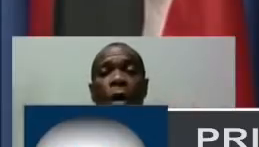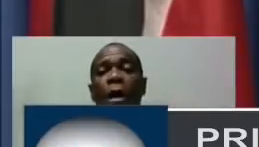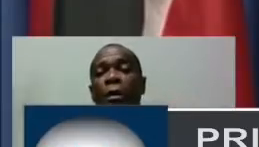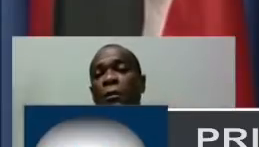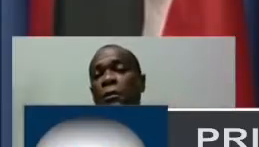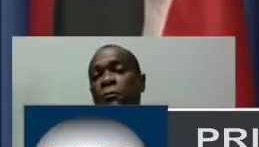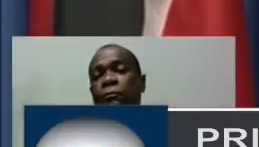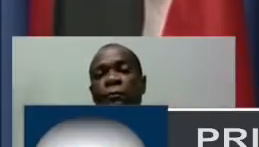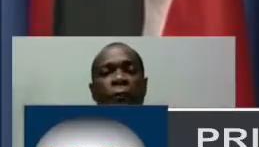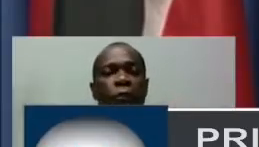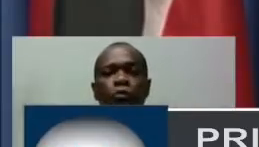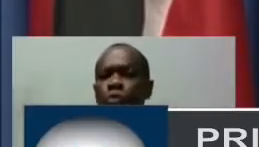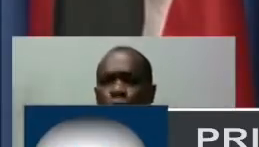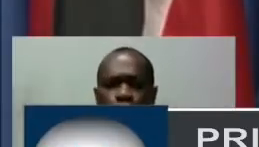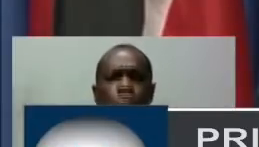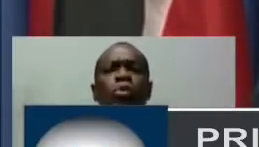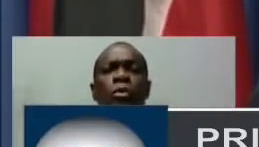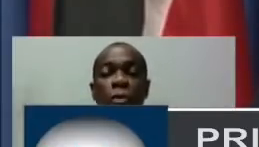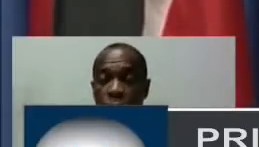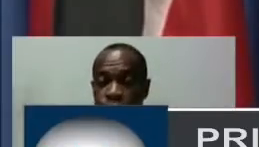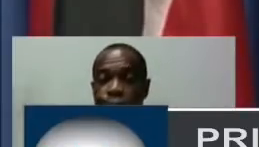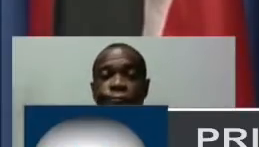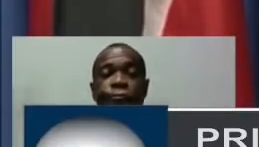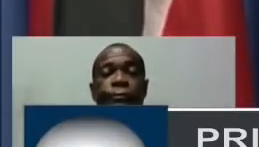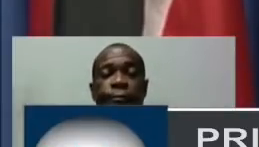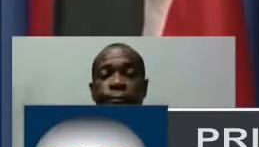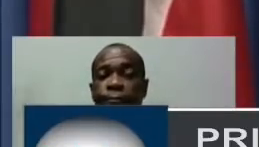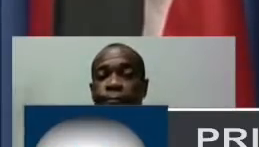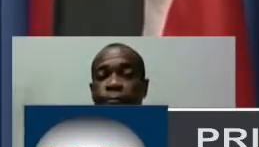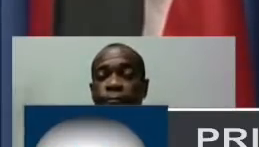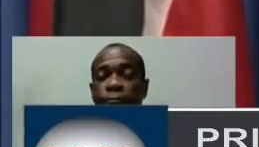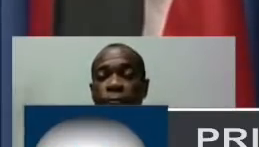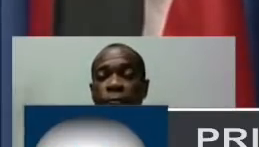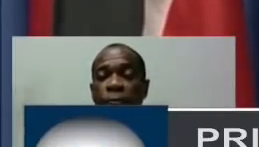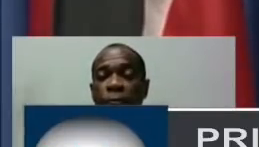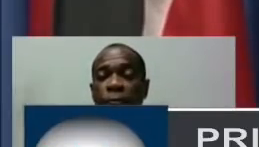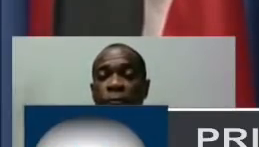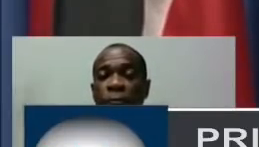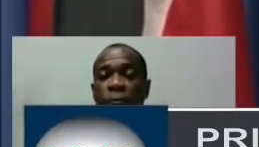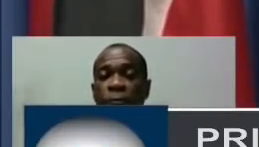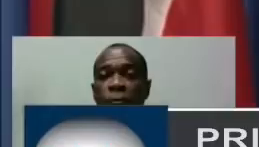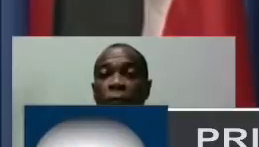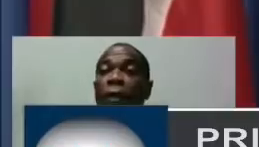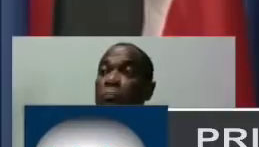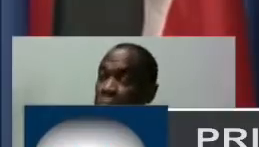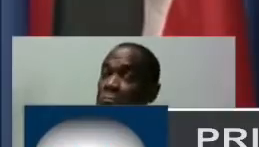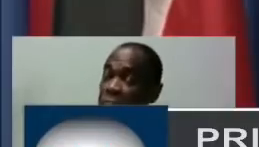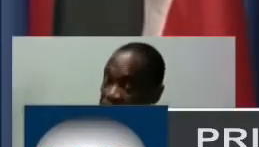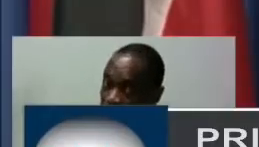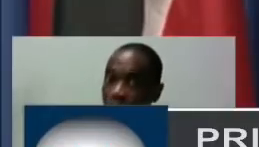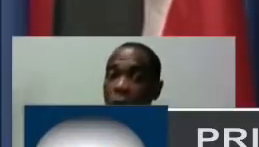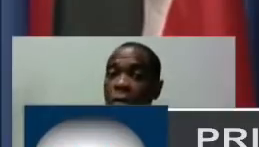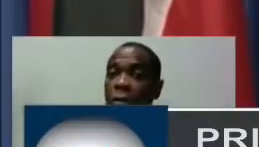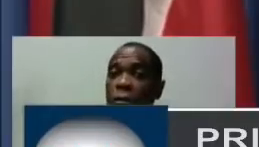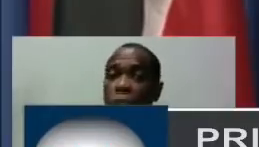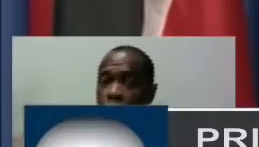Initially, we had a certain component of cooperation that worked.